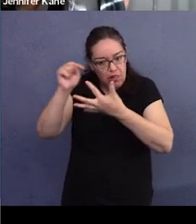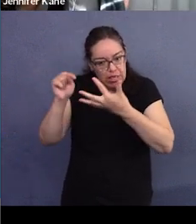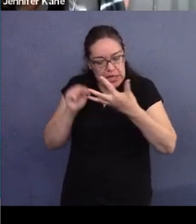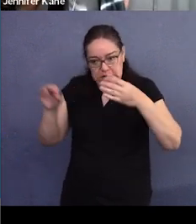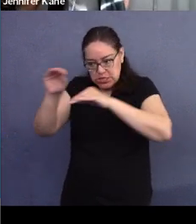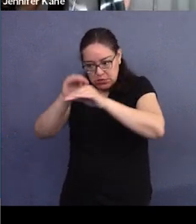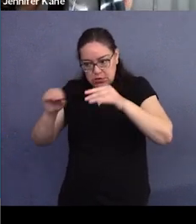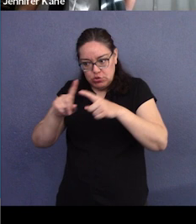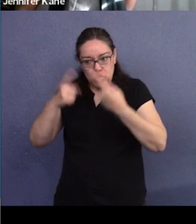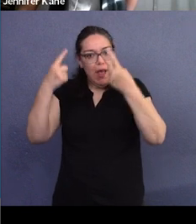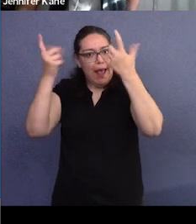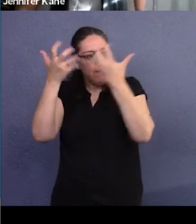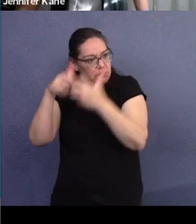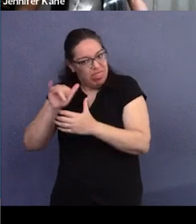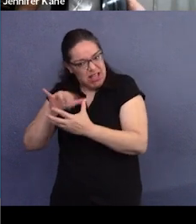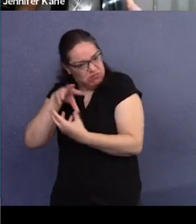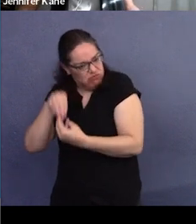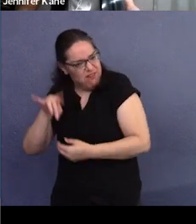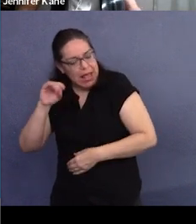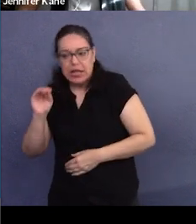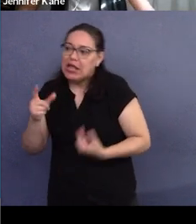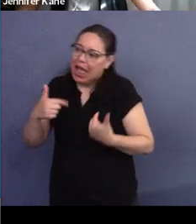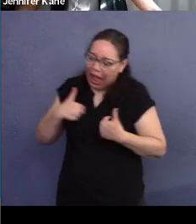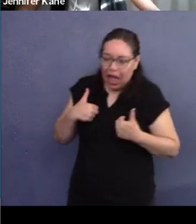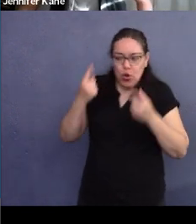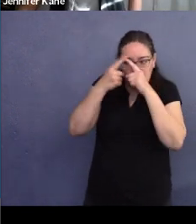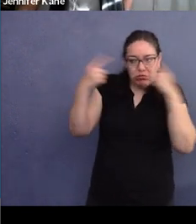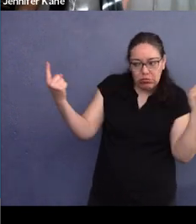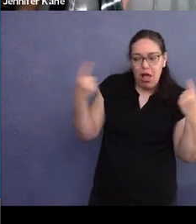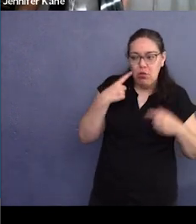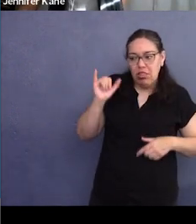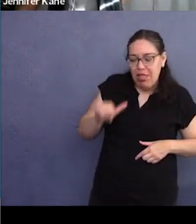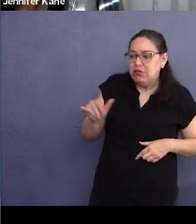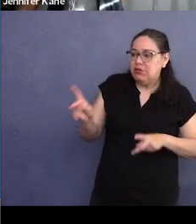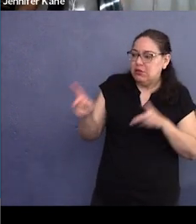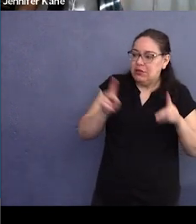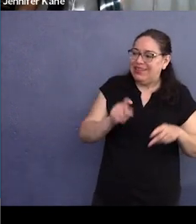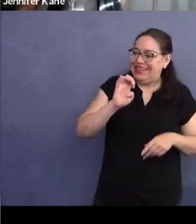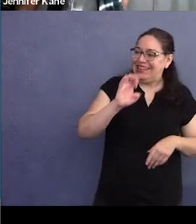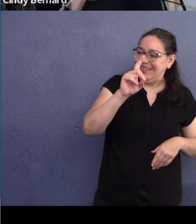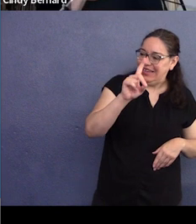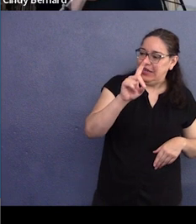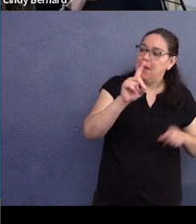I would beg to differ. I think a producer is just like an executive director but for performing arts.